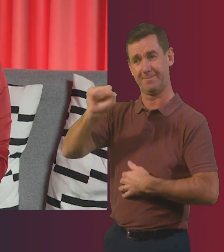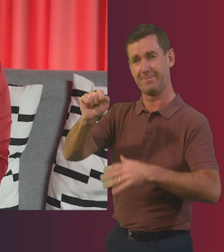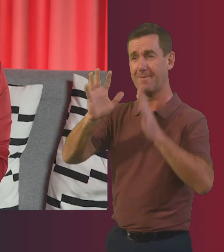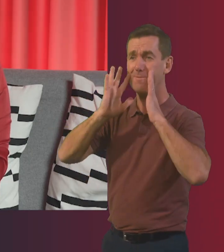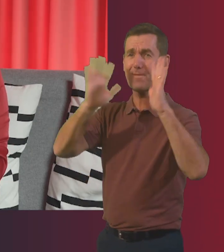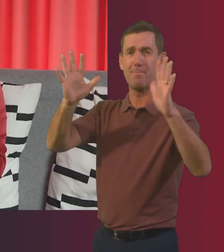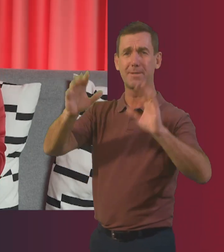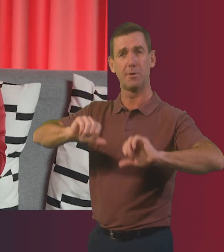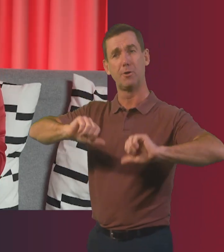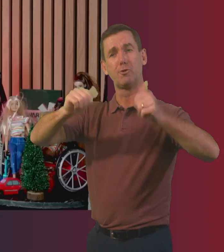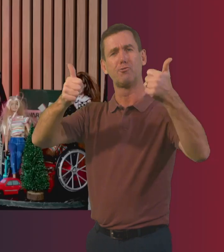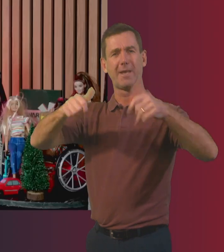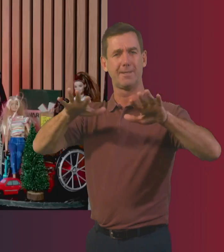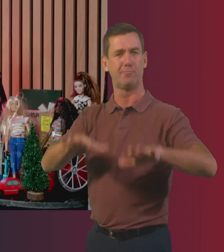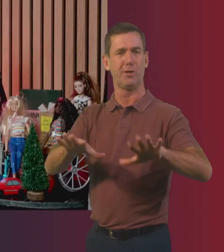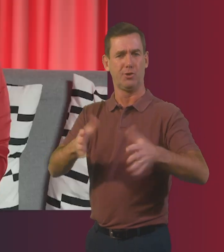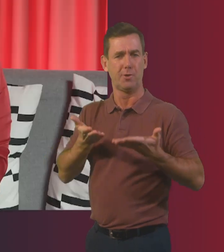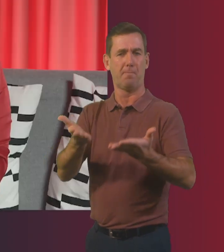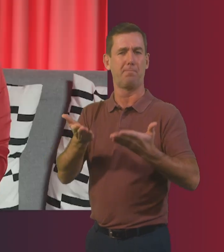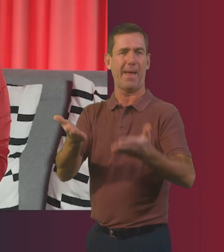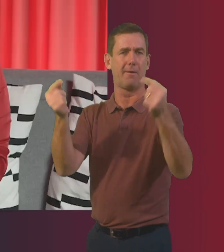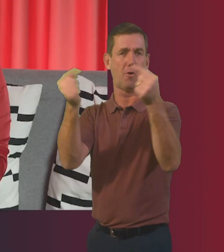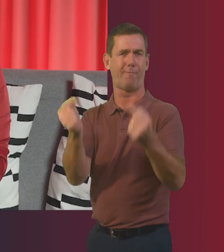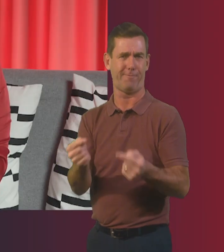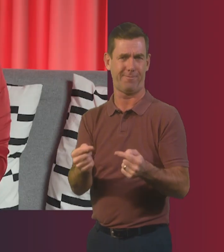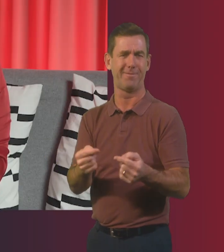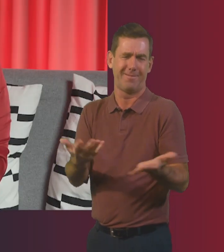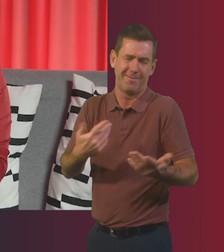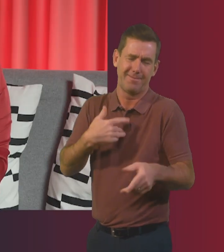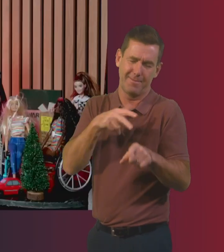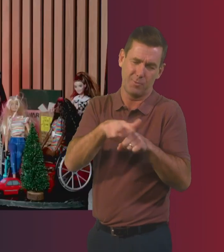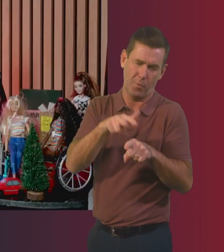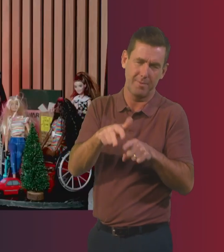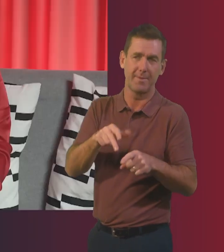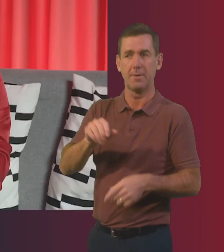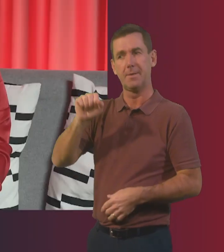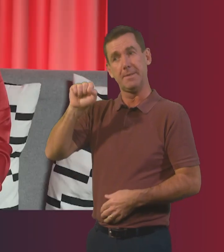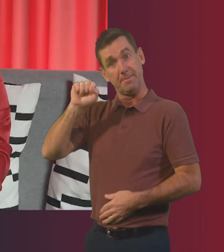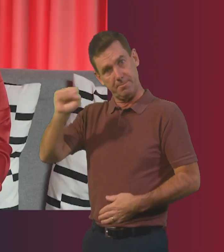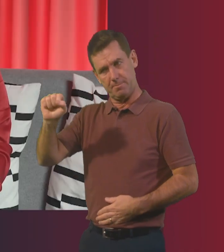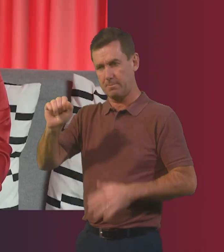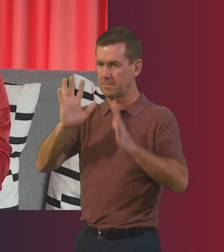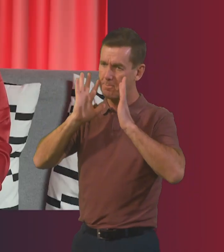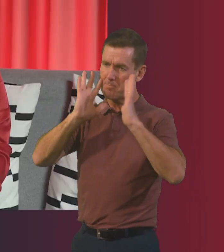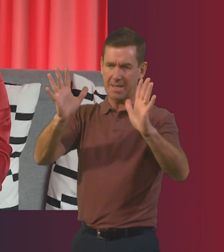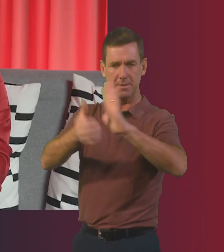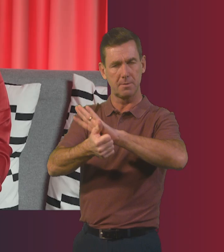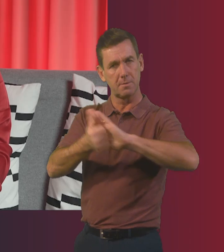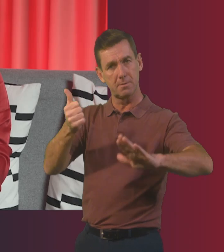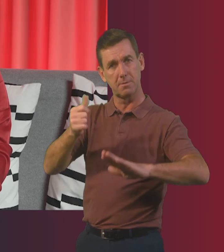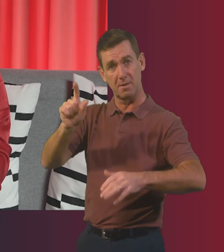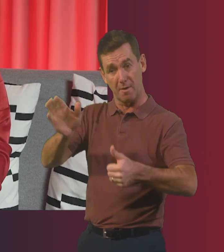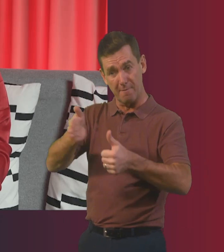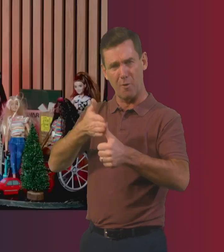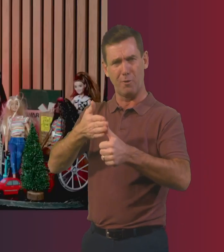British Bake Off, hence my baking joke. But not just because of her amazing baking skills and showstoppers, but also because she was the show's first